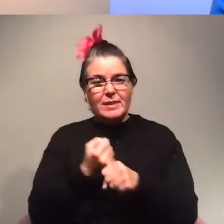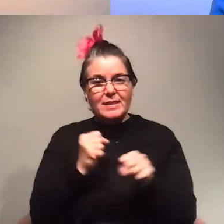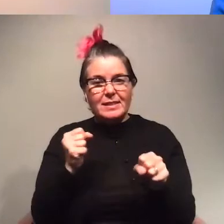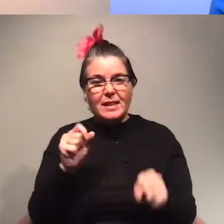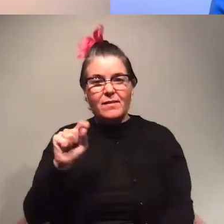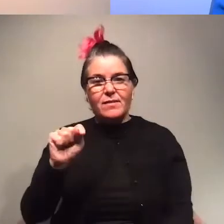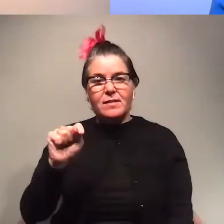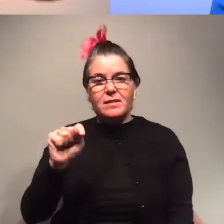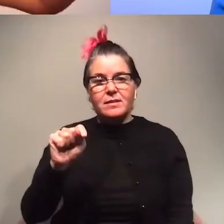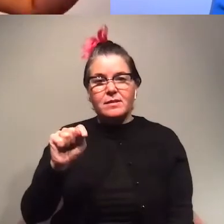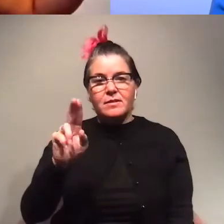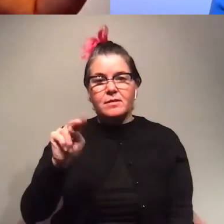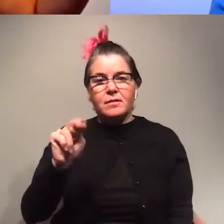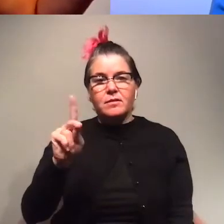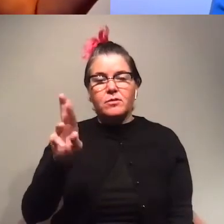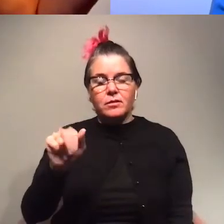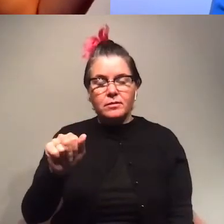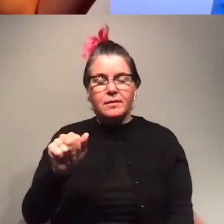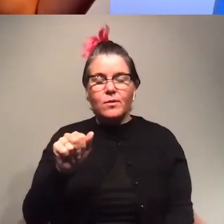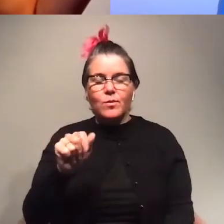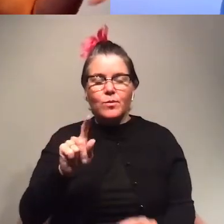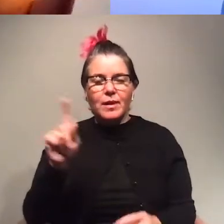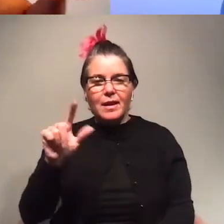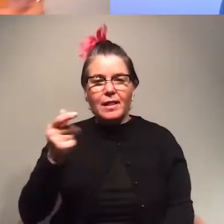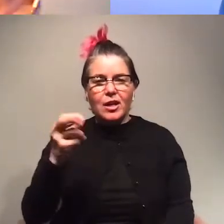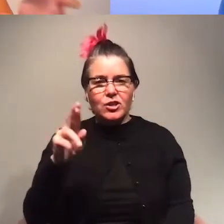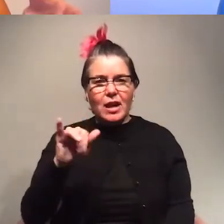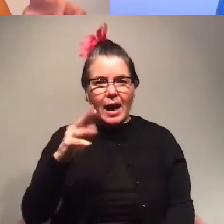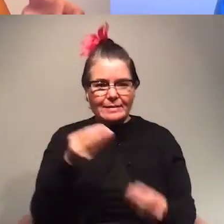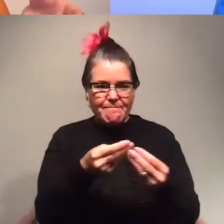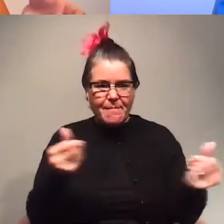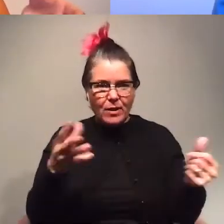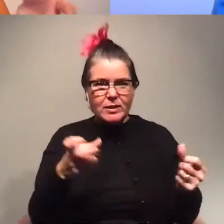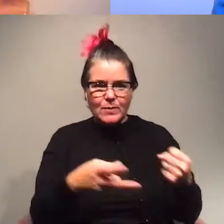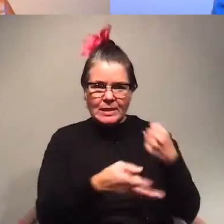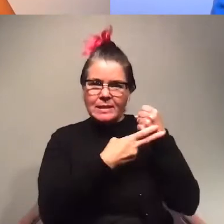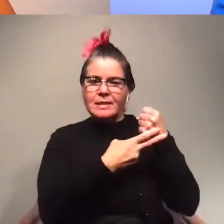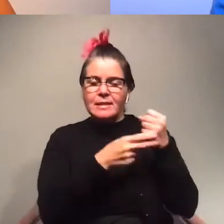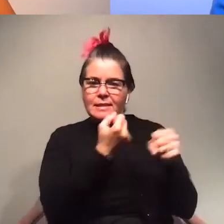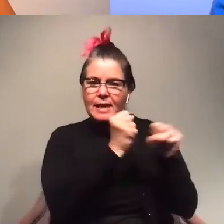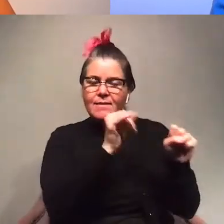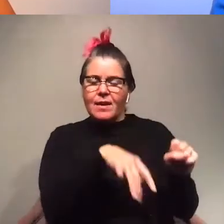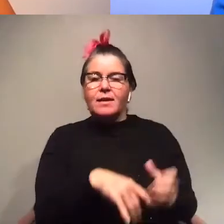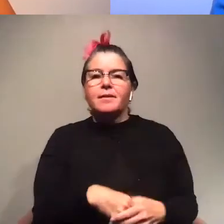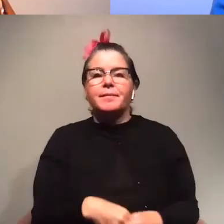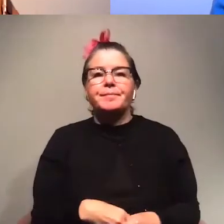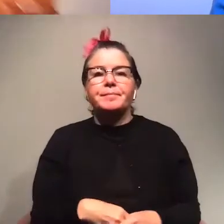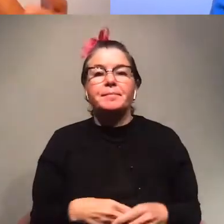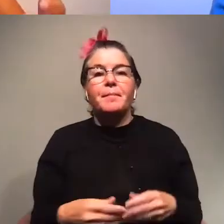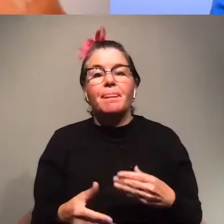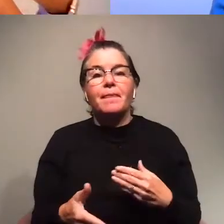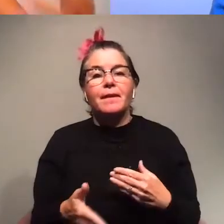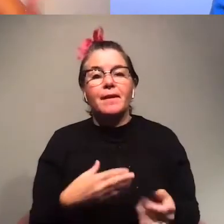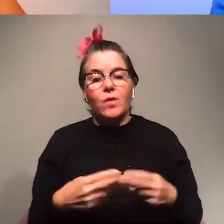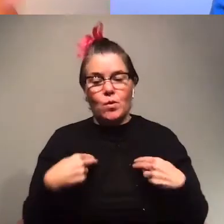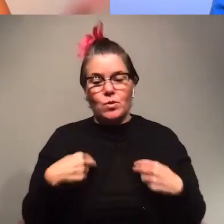tundra area, like the ice where all the glacier ice cores are melting. Like I want to preserve that, even though humans